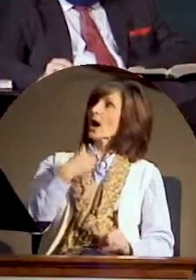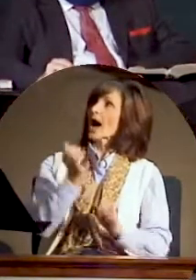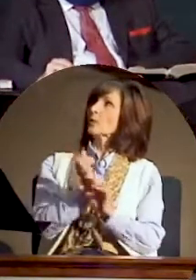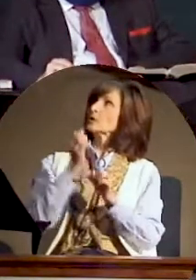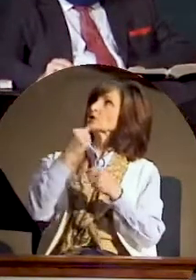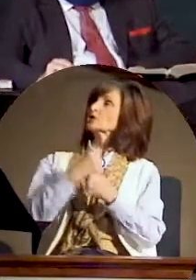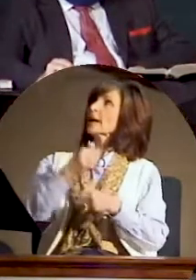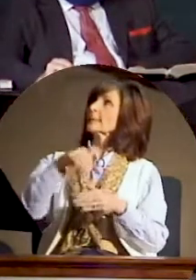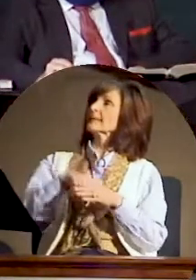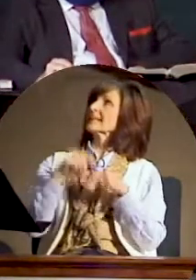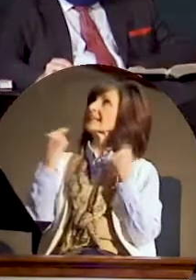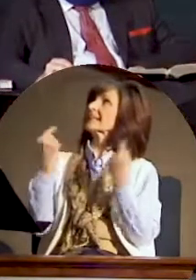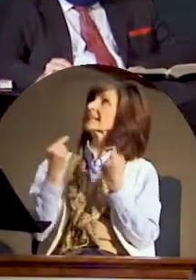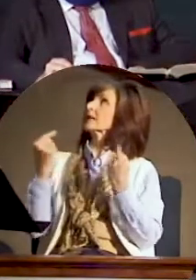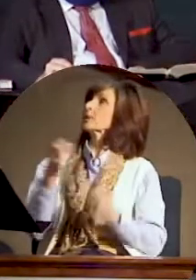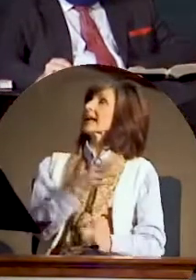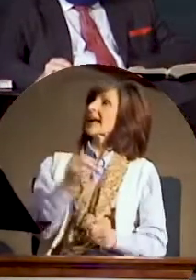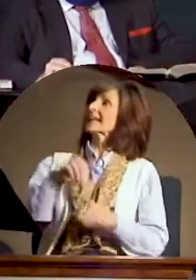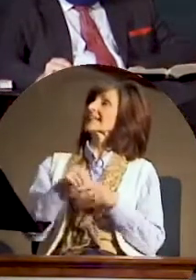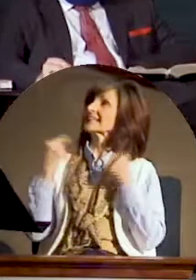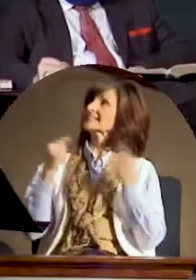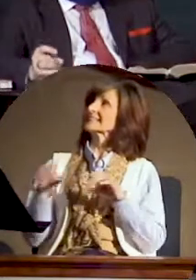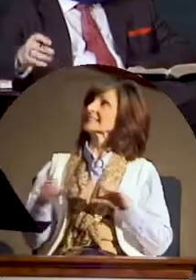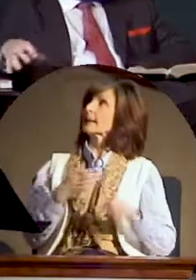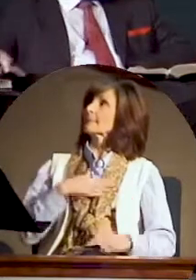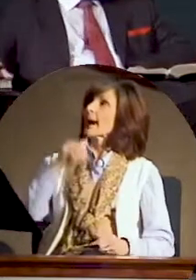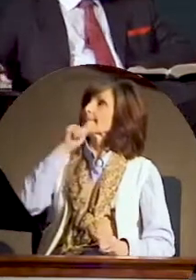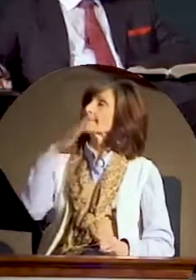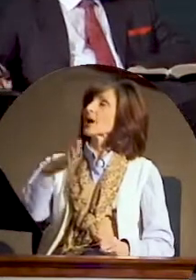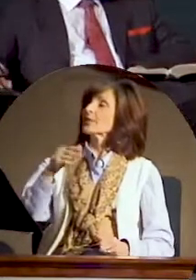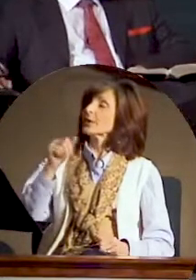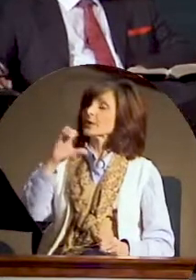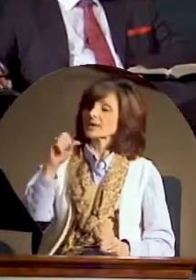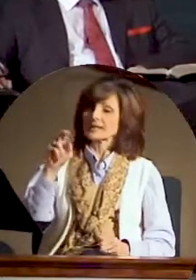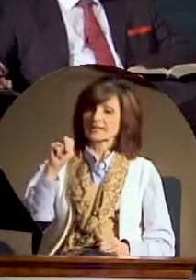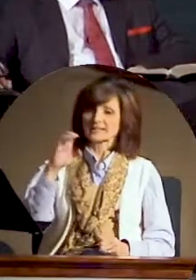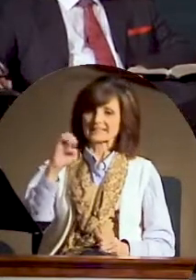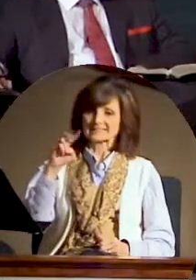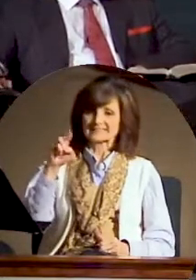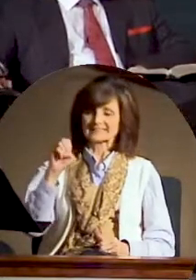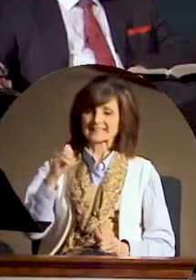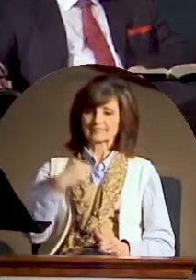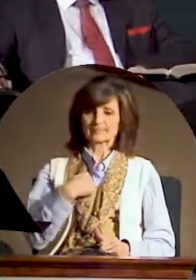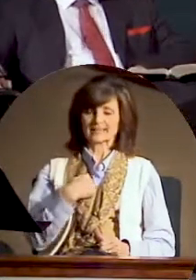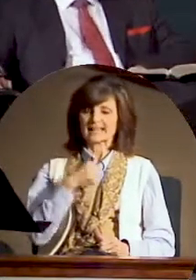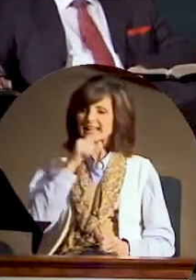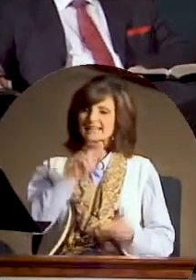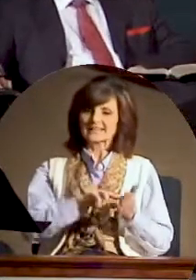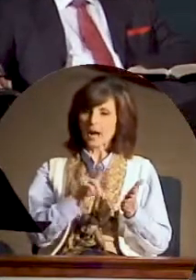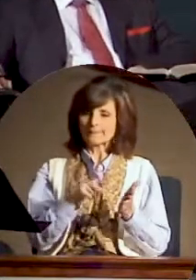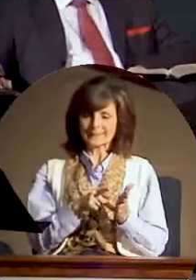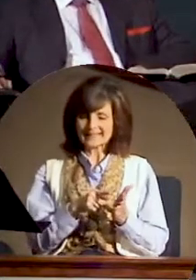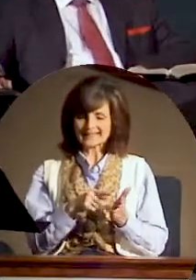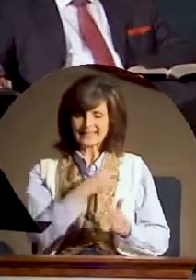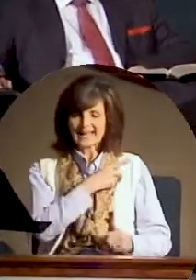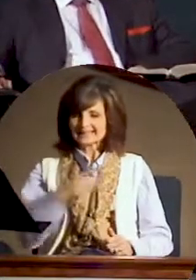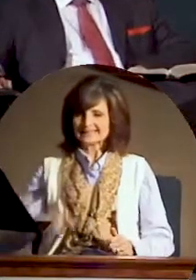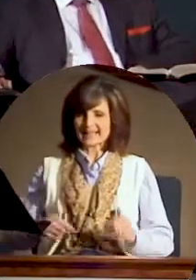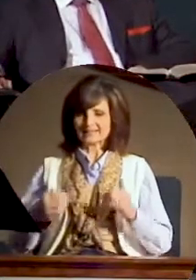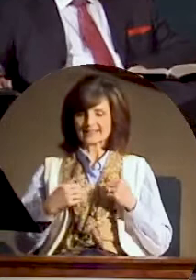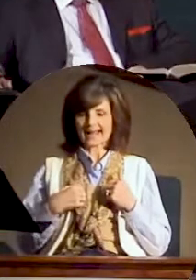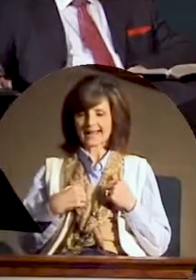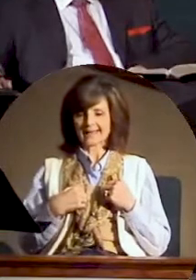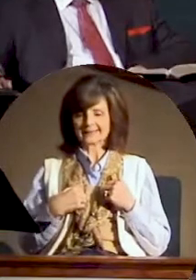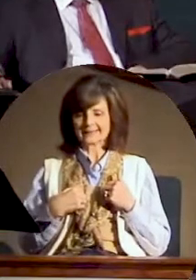in iniquity, and in sin did my mother conceive me." Now, David didn't talk about, boy, his mama had an illicit affair with some man.